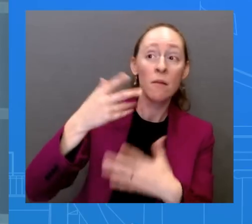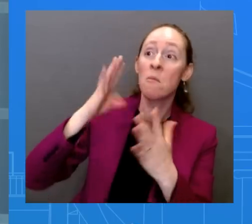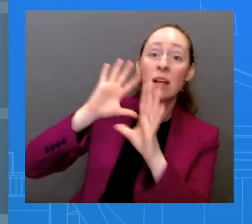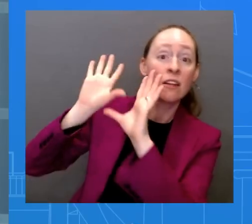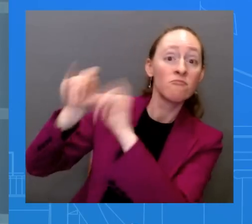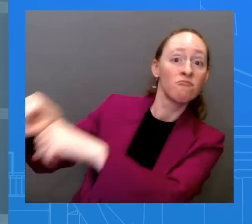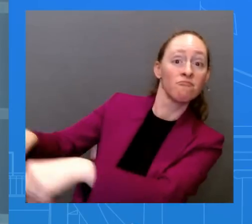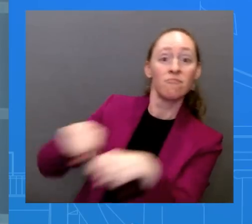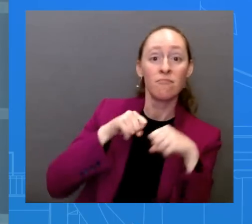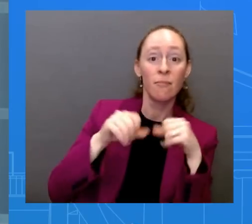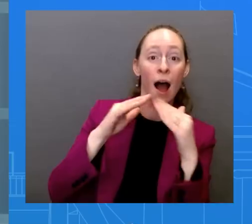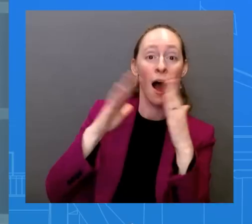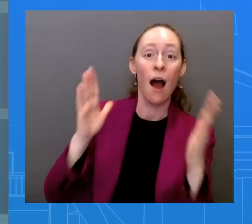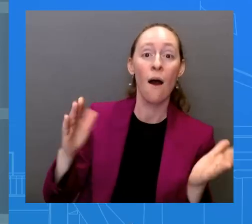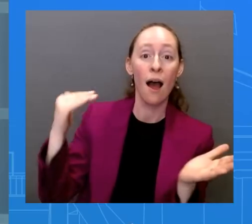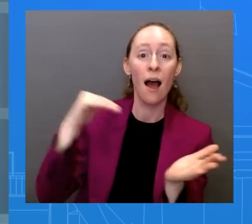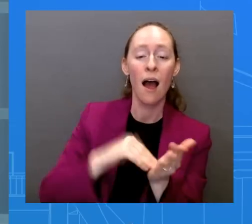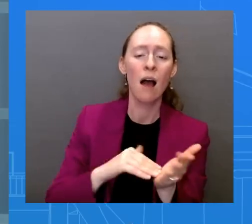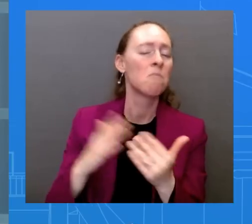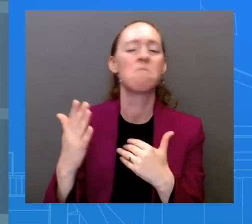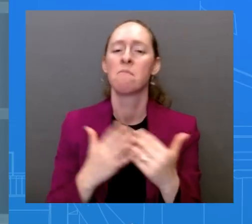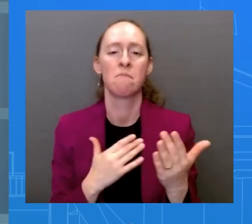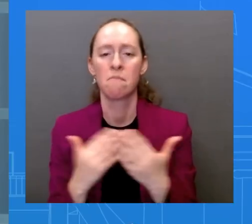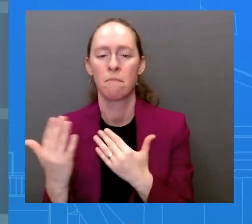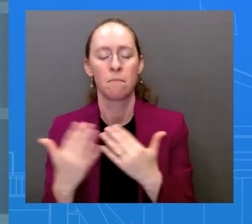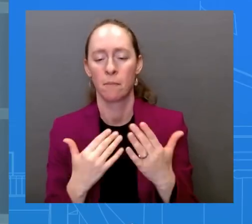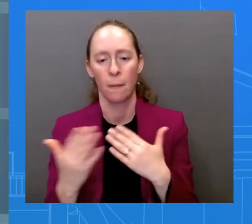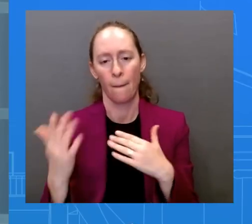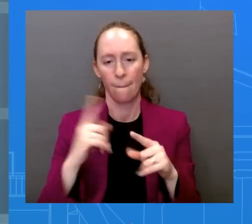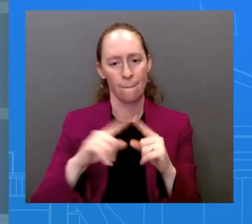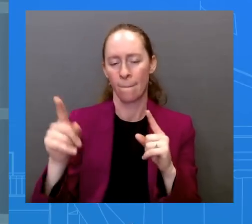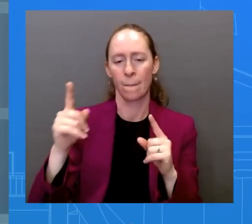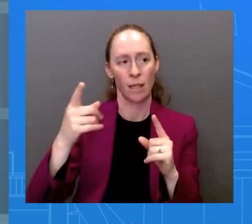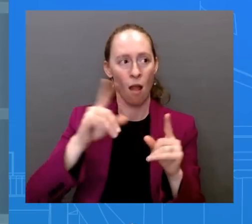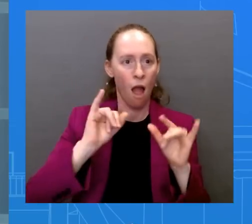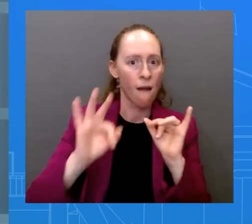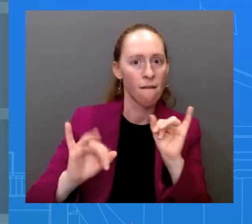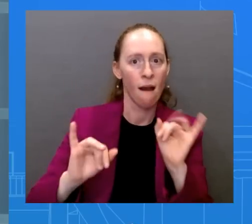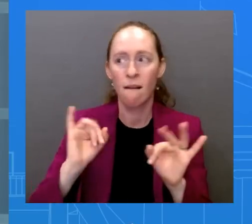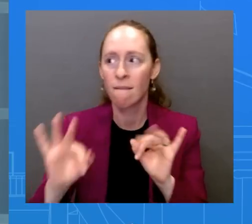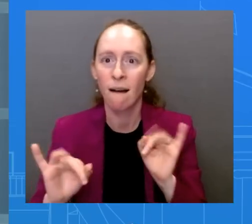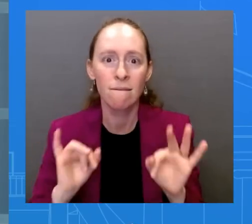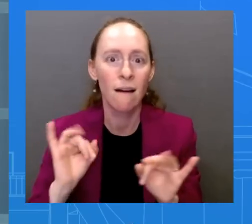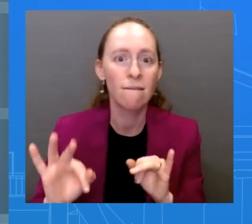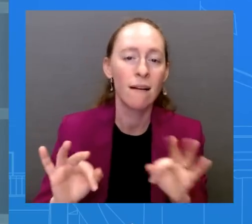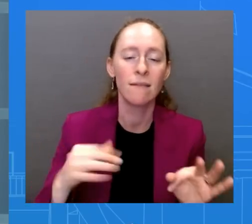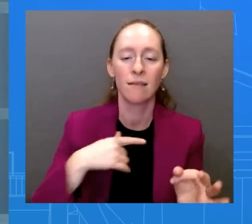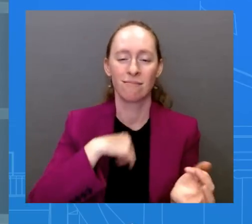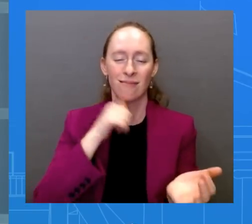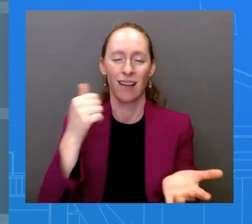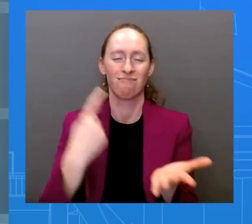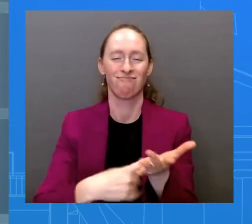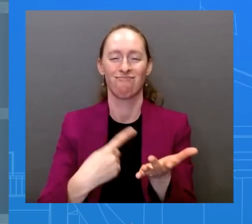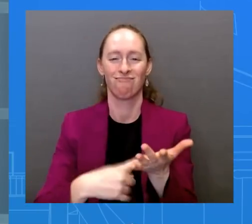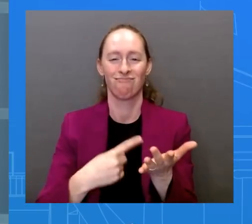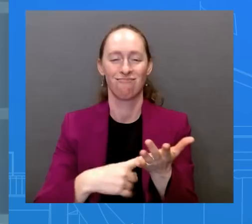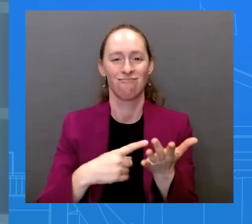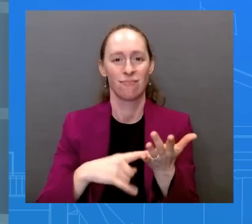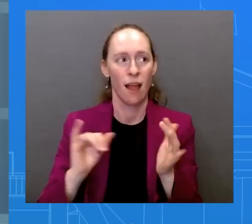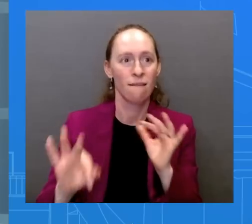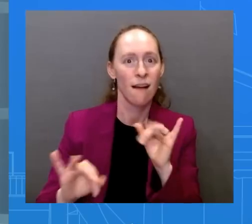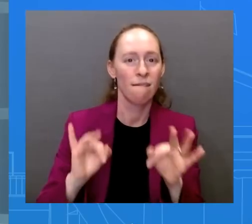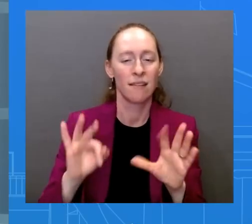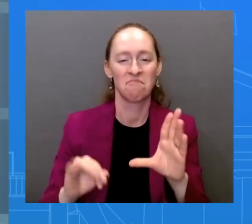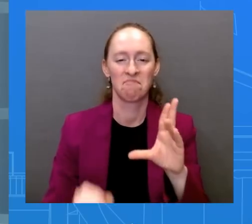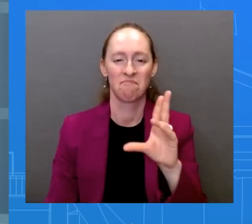from the podium. That's a hypothetical that we're just not going to entertain at this point. At this point, we're going to make sure that we are doing